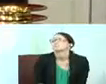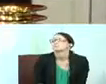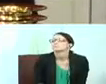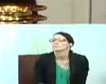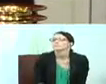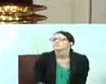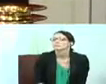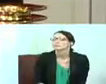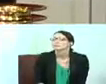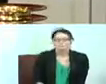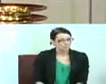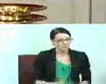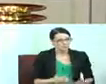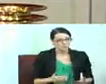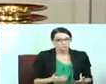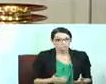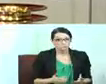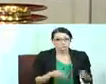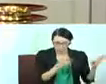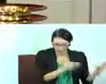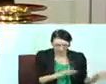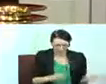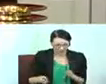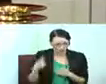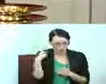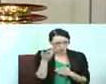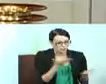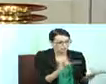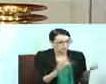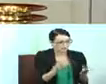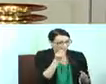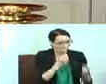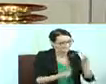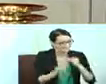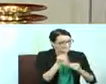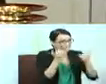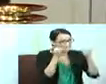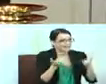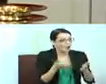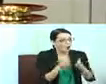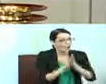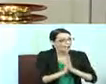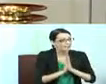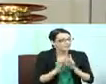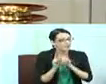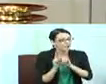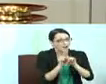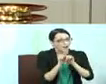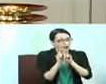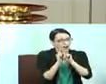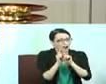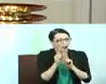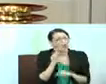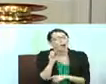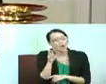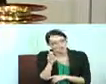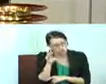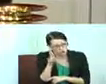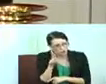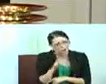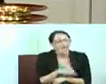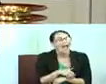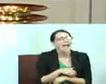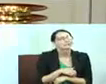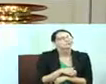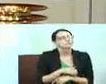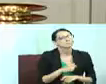In order to prepare for this serving of the feast, I now ask our ushers, our alkalites, and our servers to come forward at